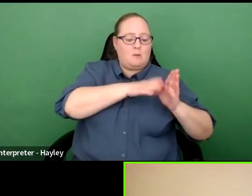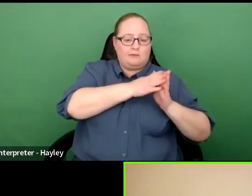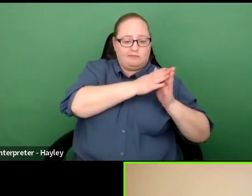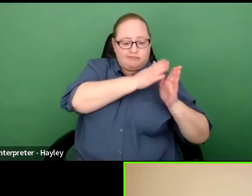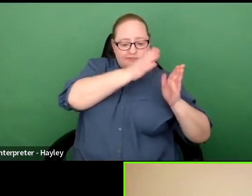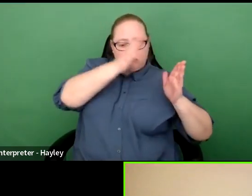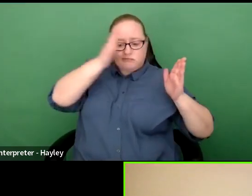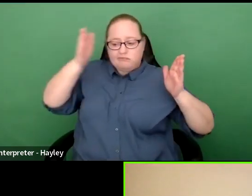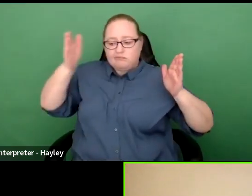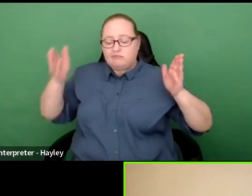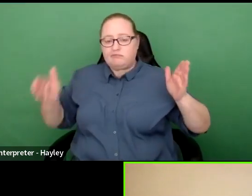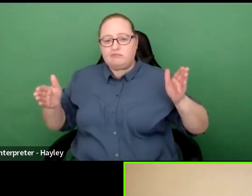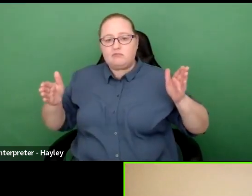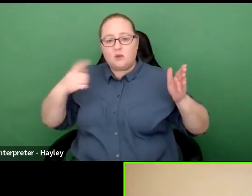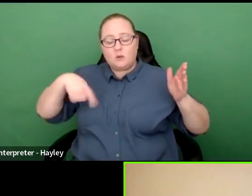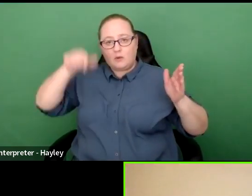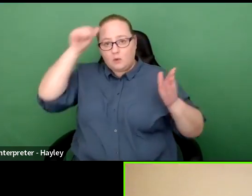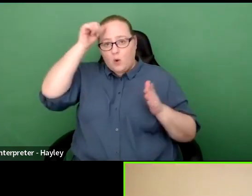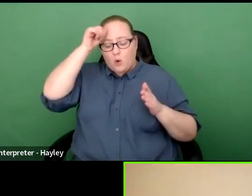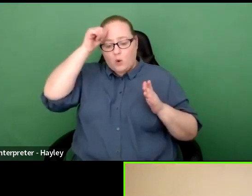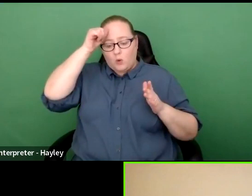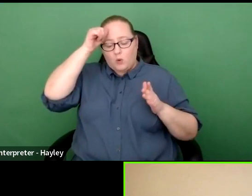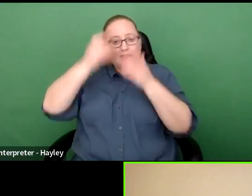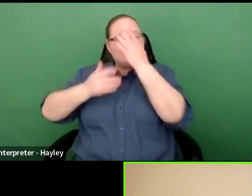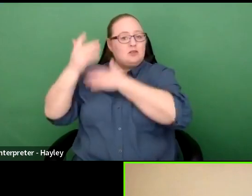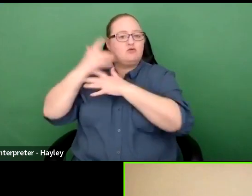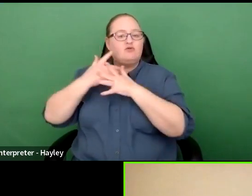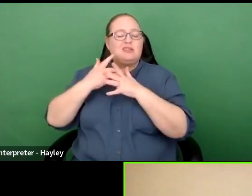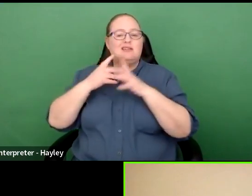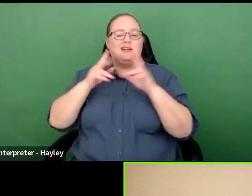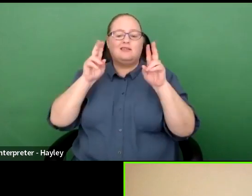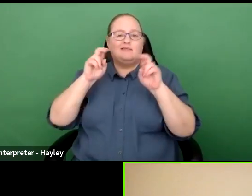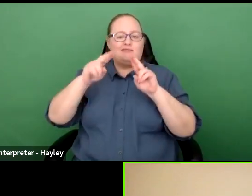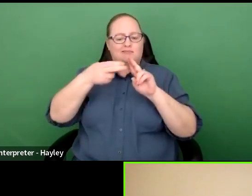know and teach as Soviet history.